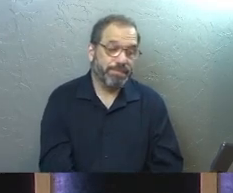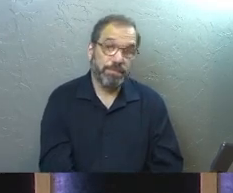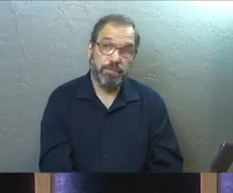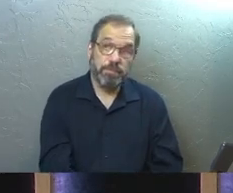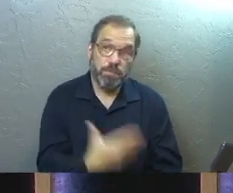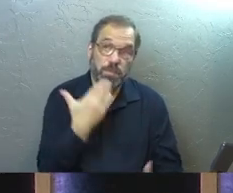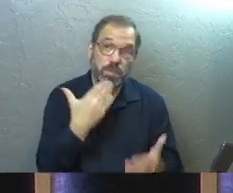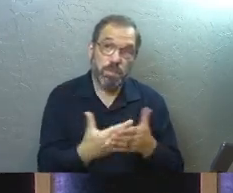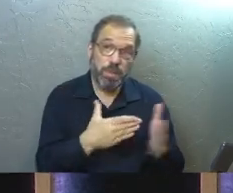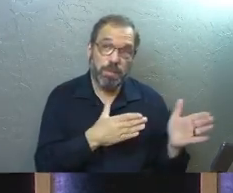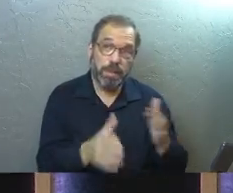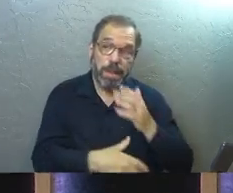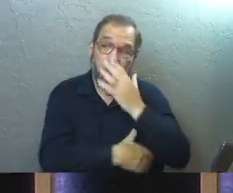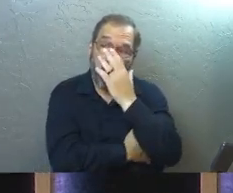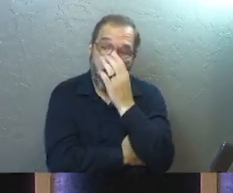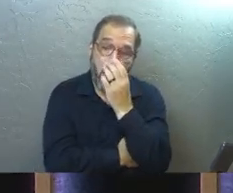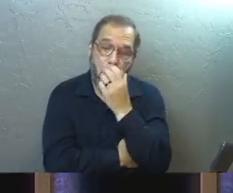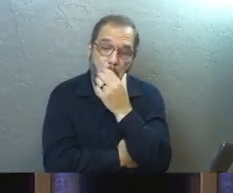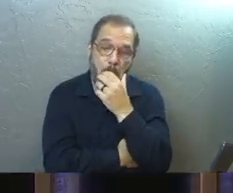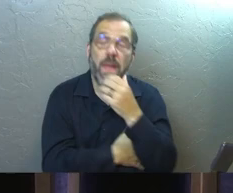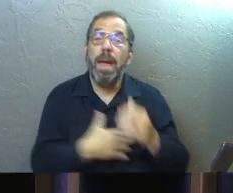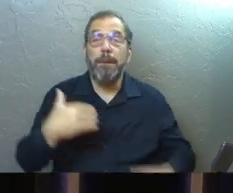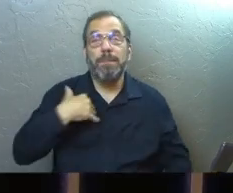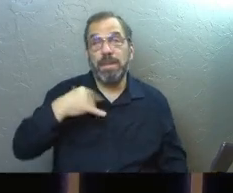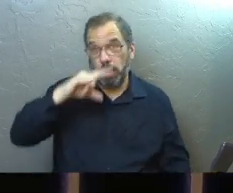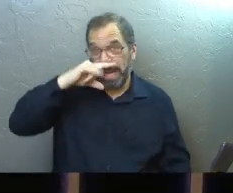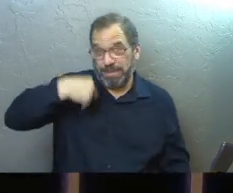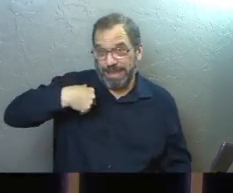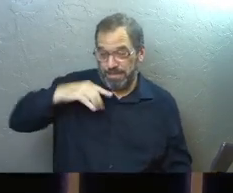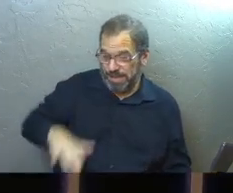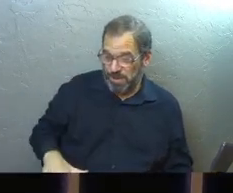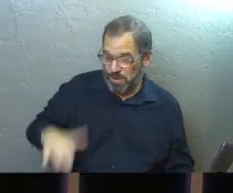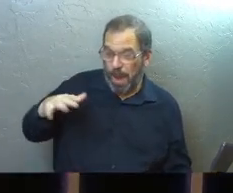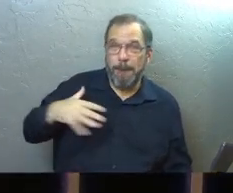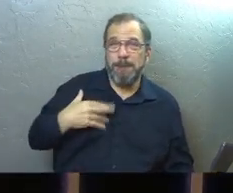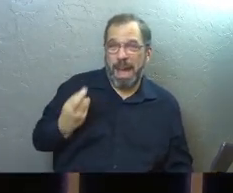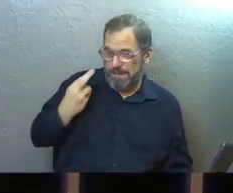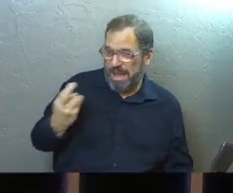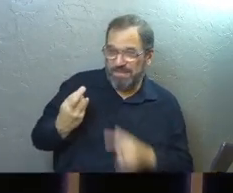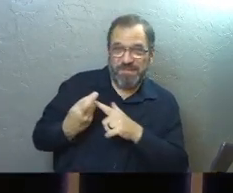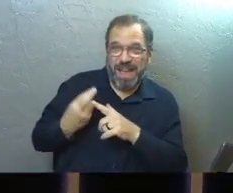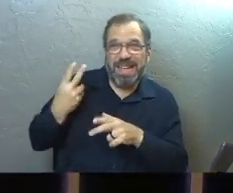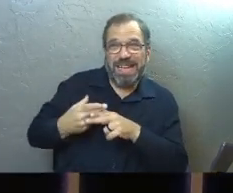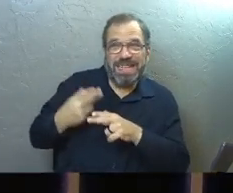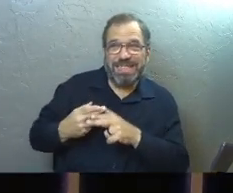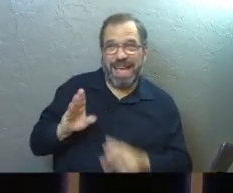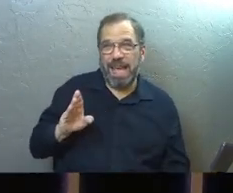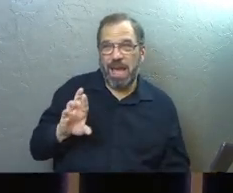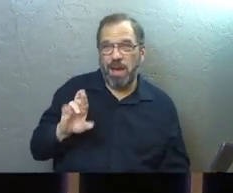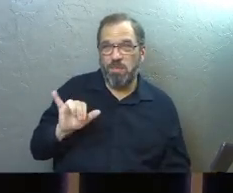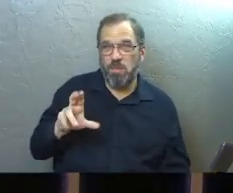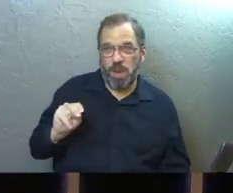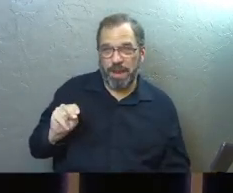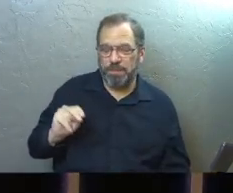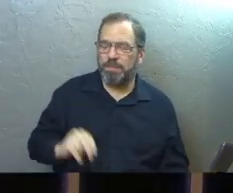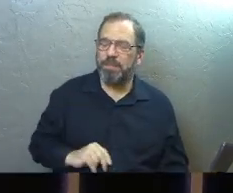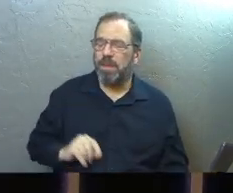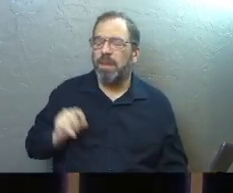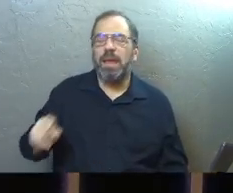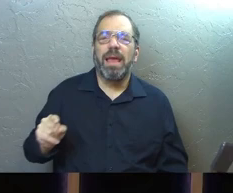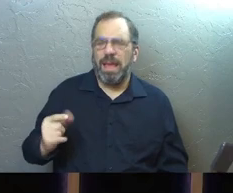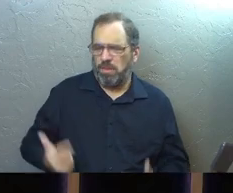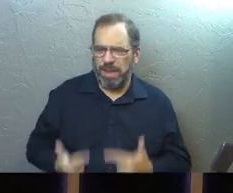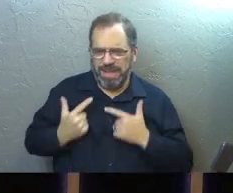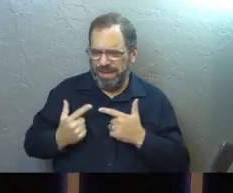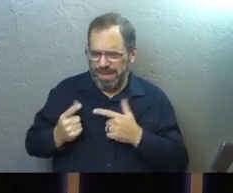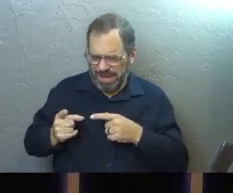It's a good strategy. When I was a kid, my best friend growing up, his name was Brian Rowden, and we